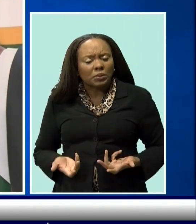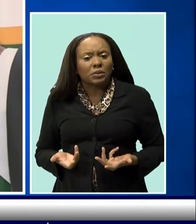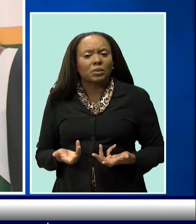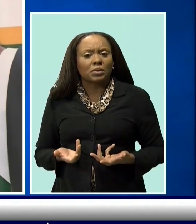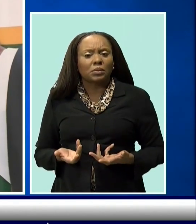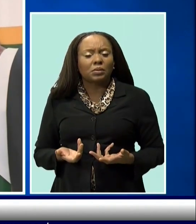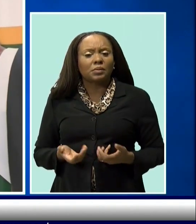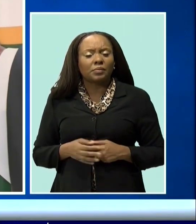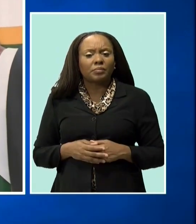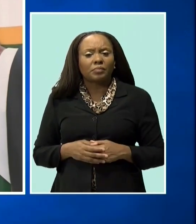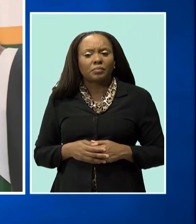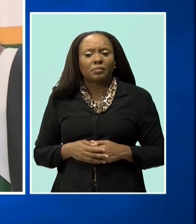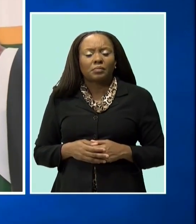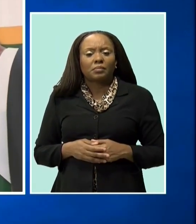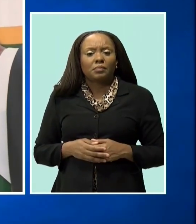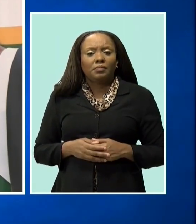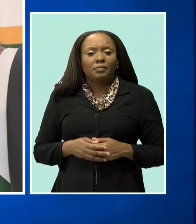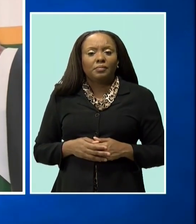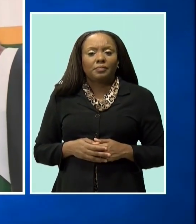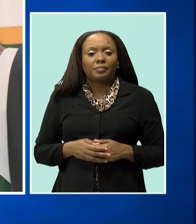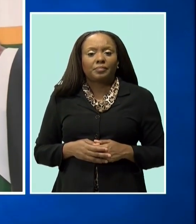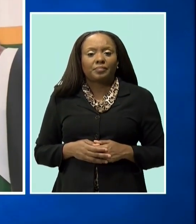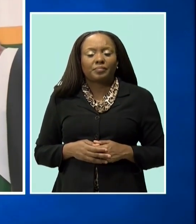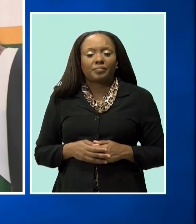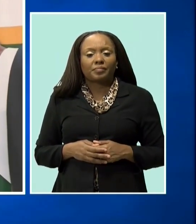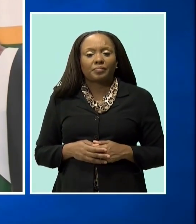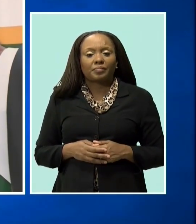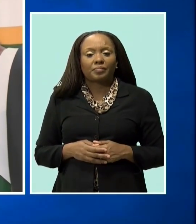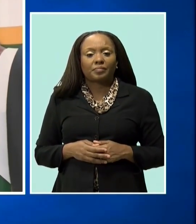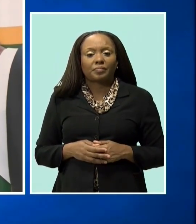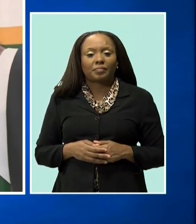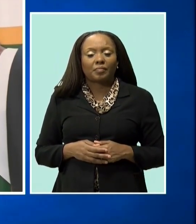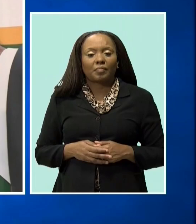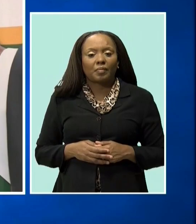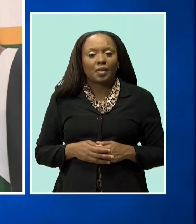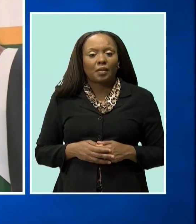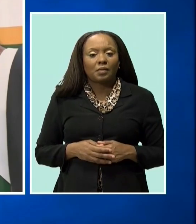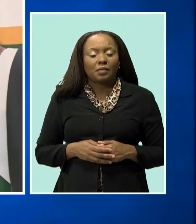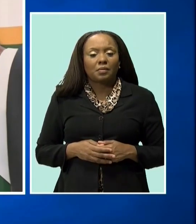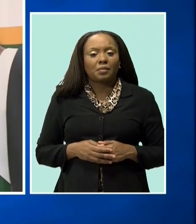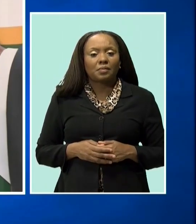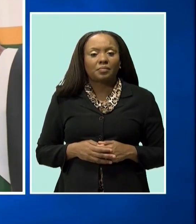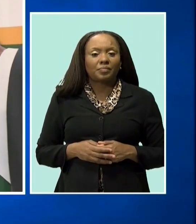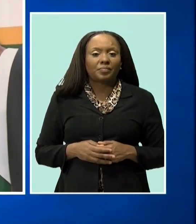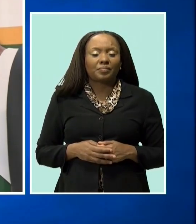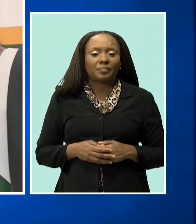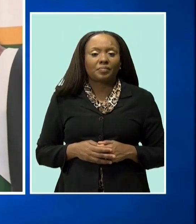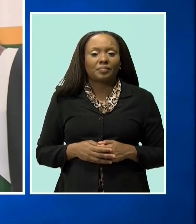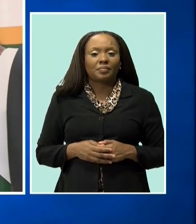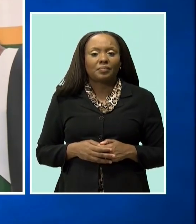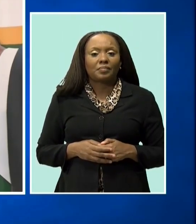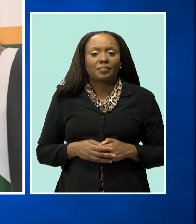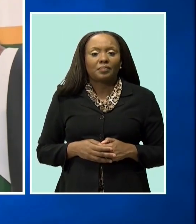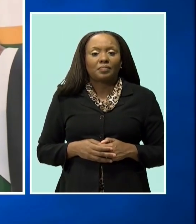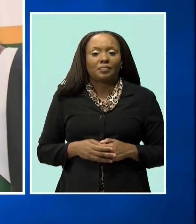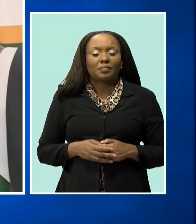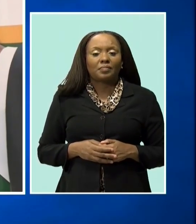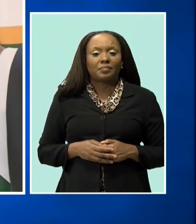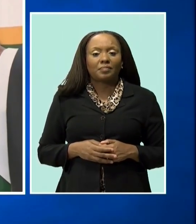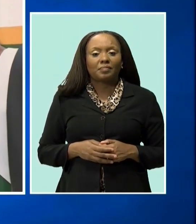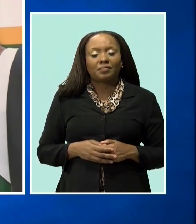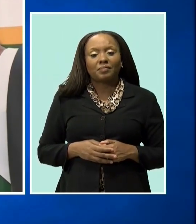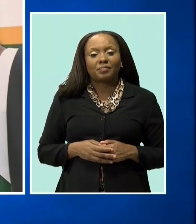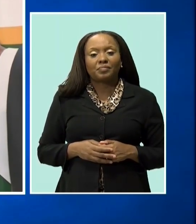is the number of reports that have been coming out over the past year or so